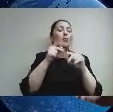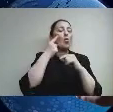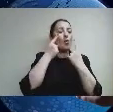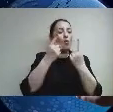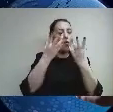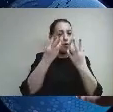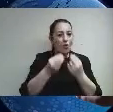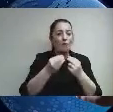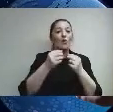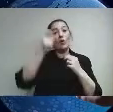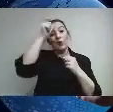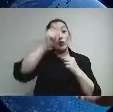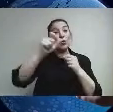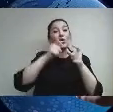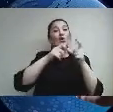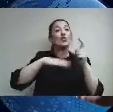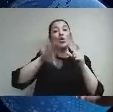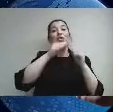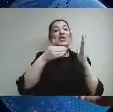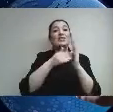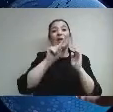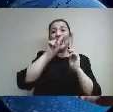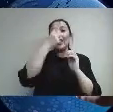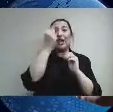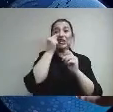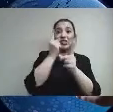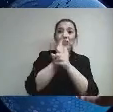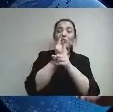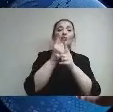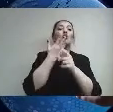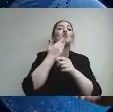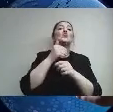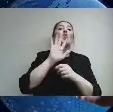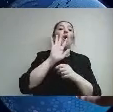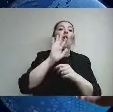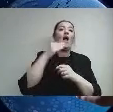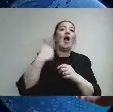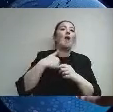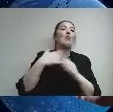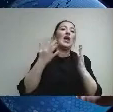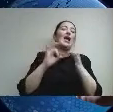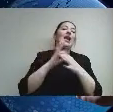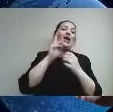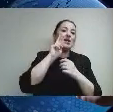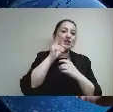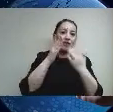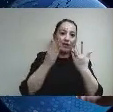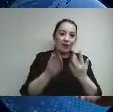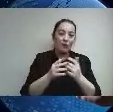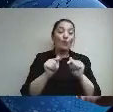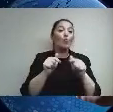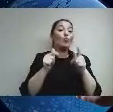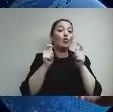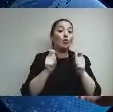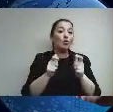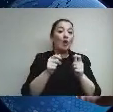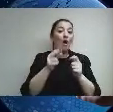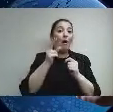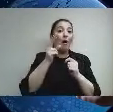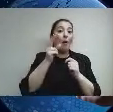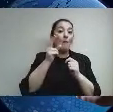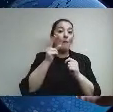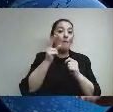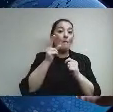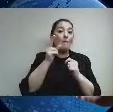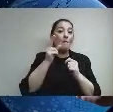public offices, unfortunately, and from that we can say to finance sector, we can